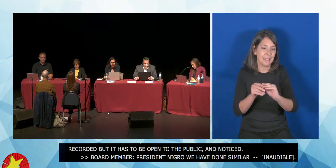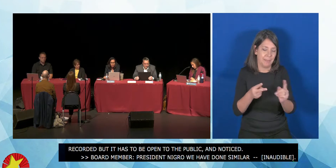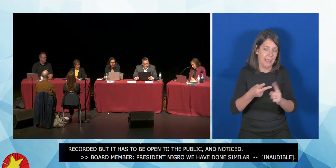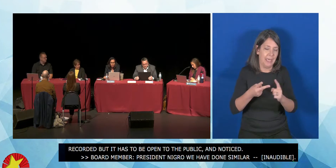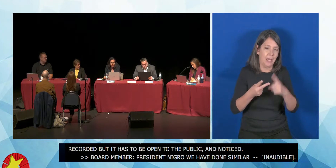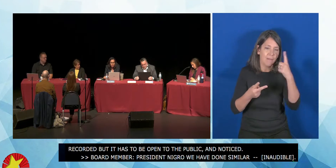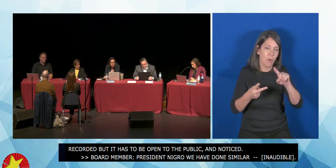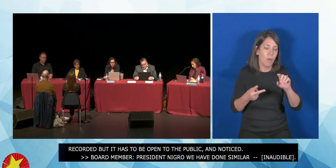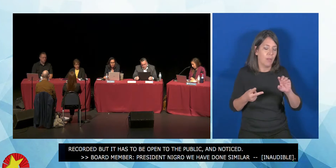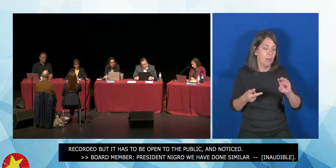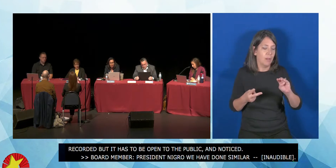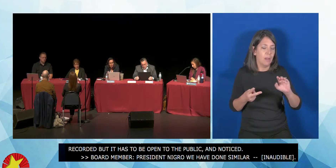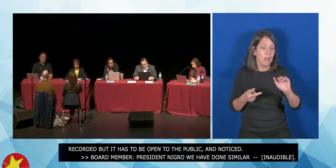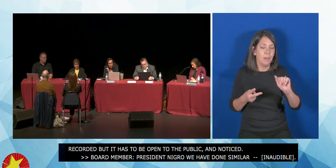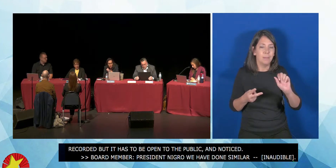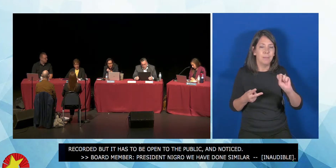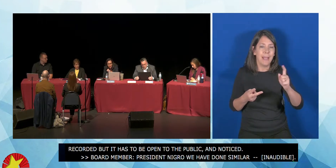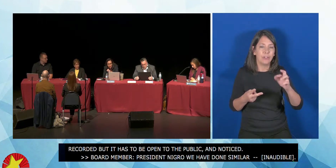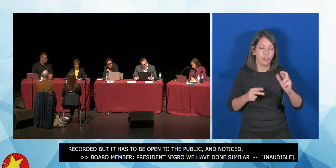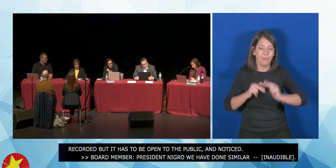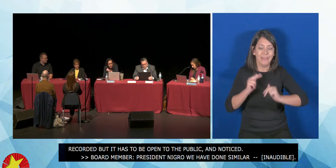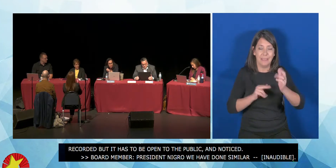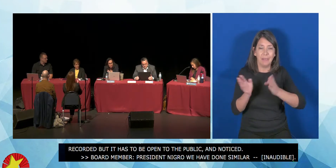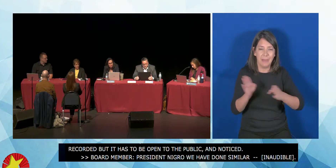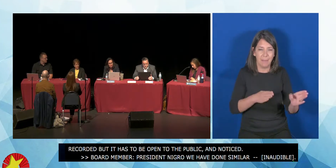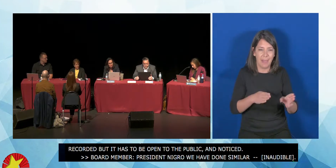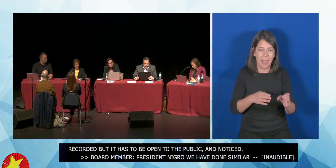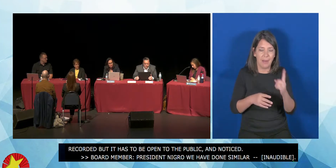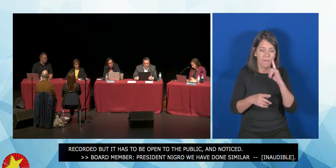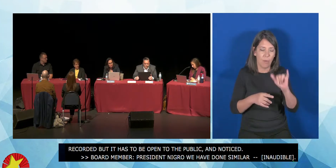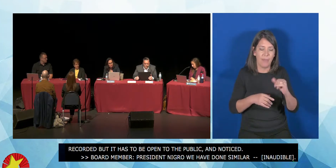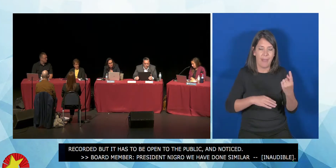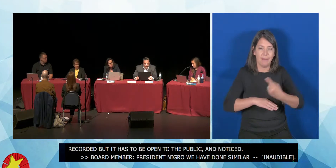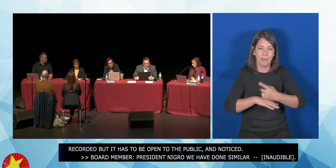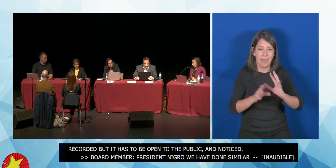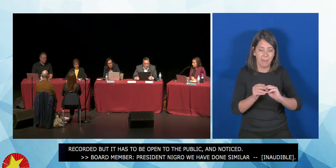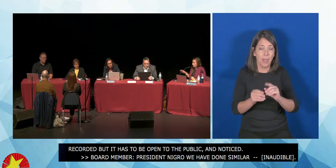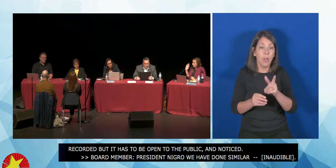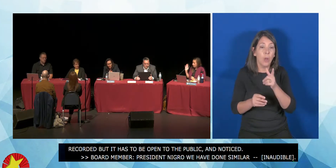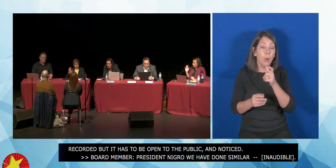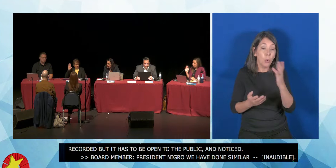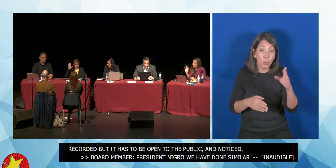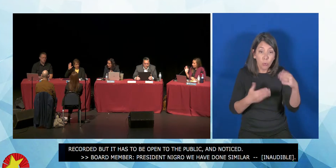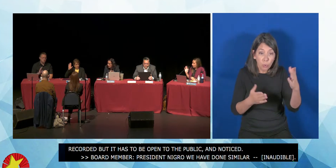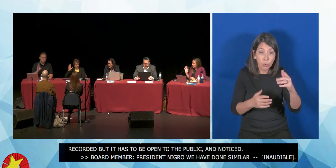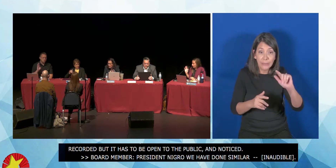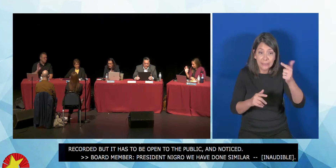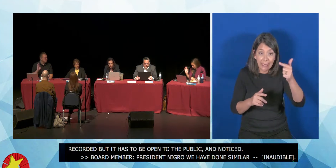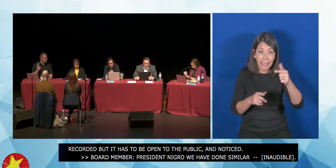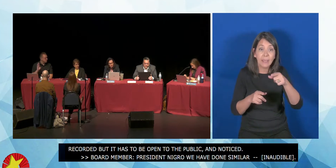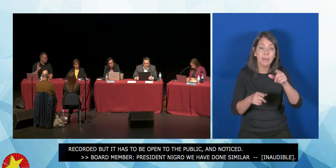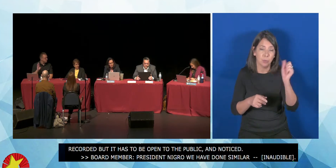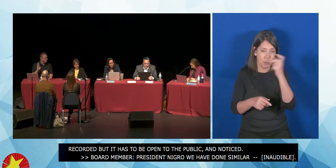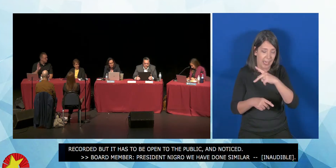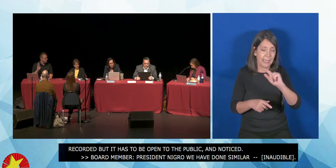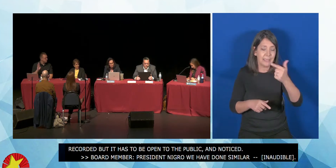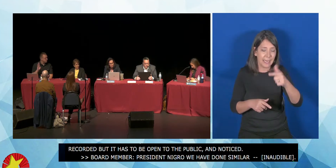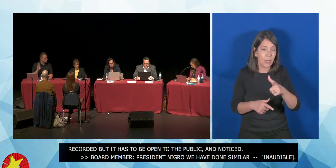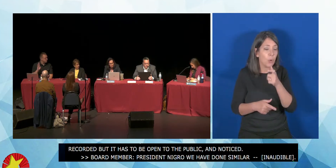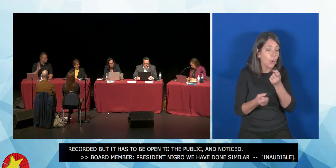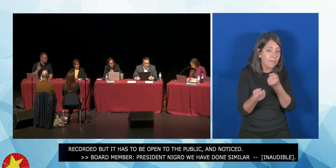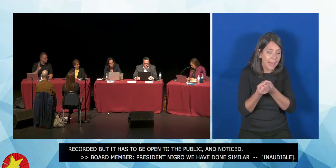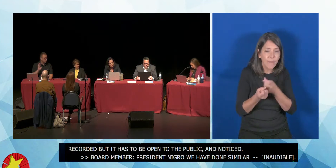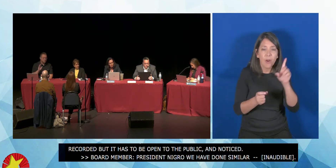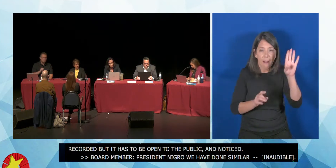Is there a second? I second. All in favor? Aye. Aye.